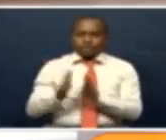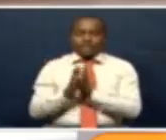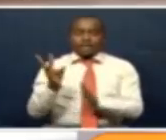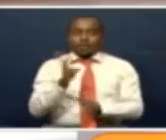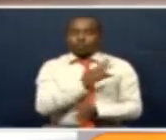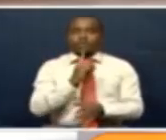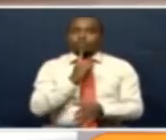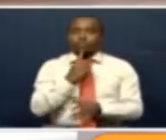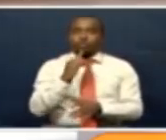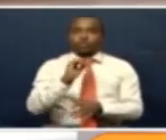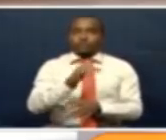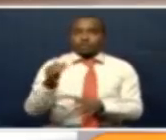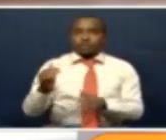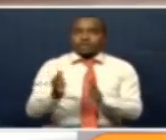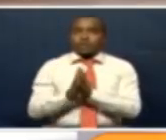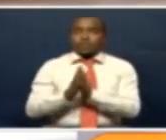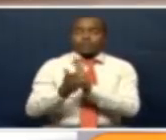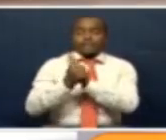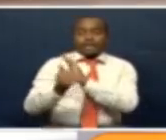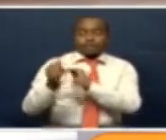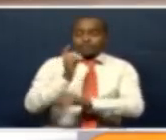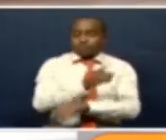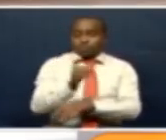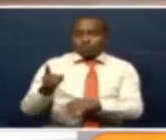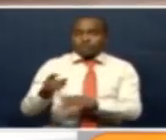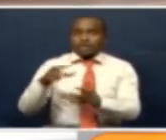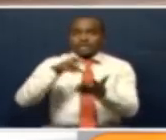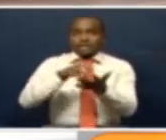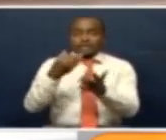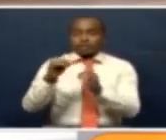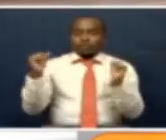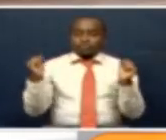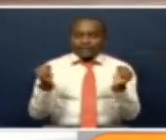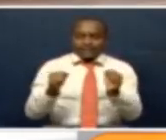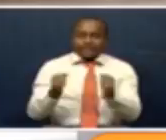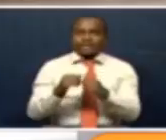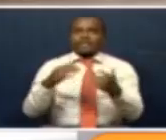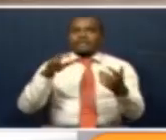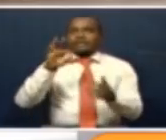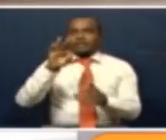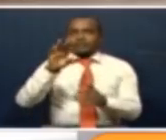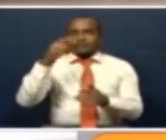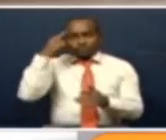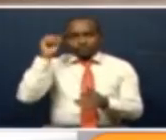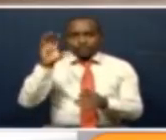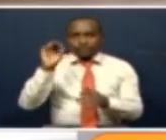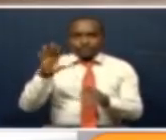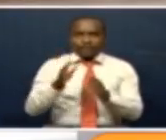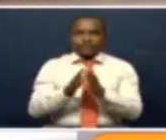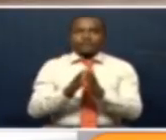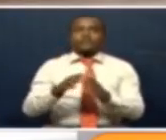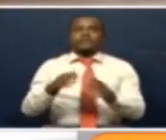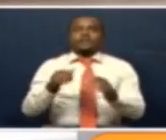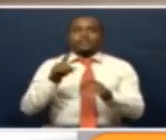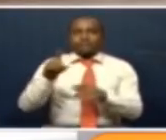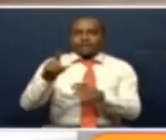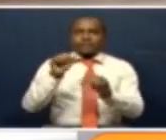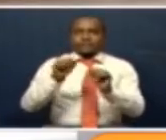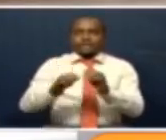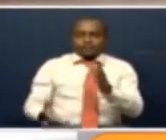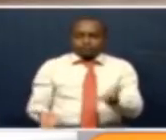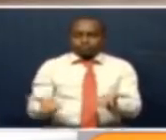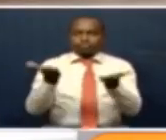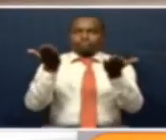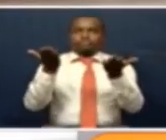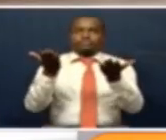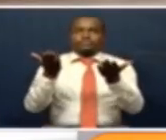Pokot counties, with experts warning that cases of malaria, dengue fever and chikungunya virus could rise.